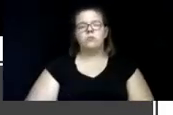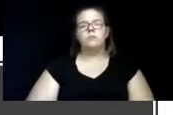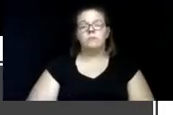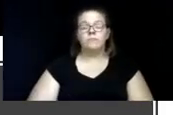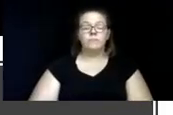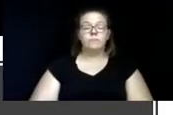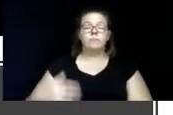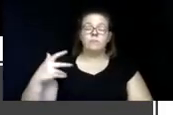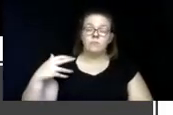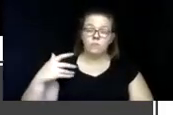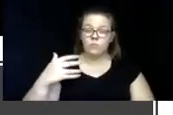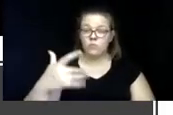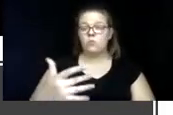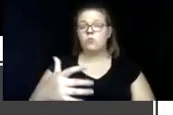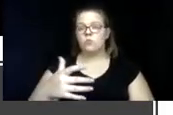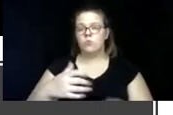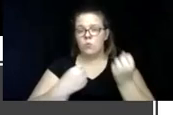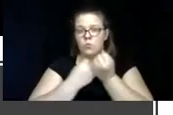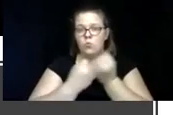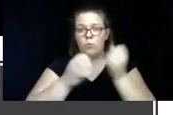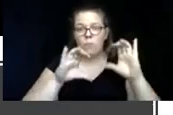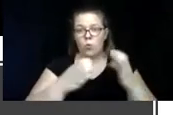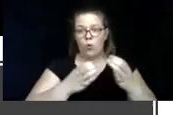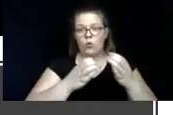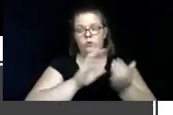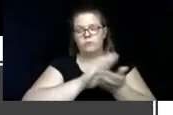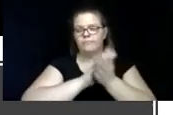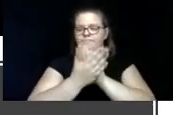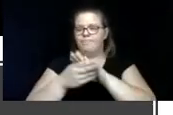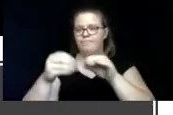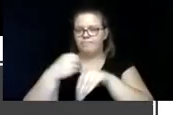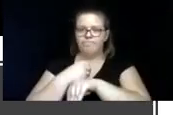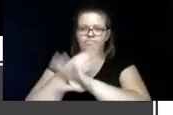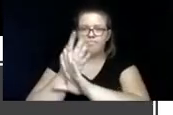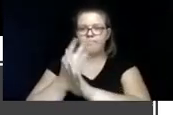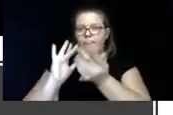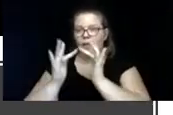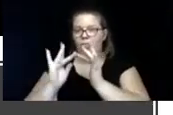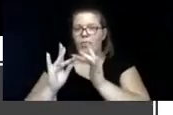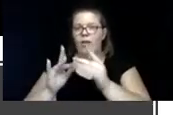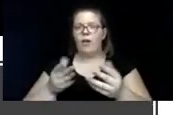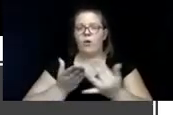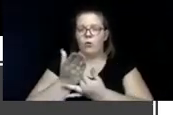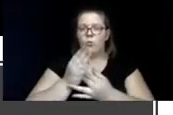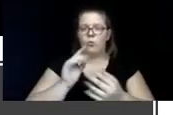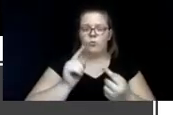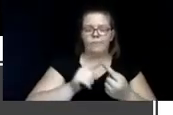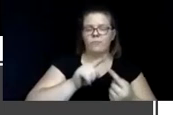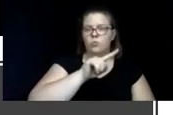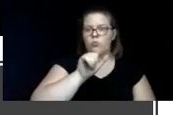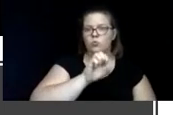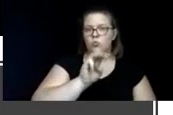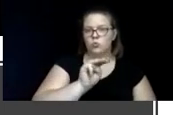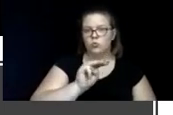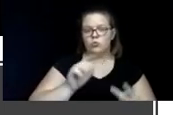Eventually, support groups all switched to online, either Zoom or the